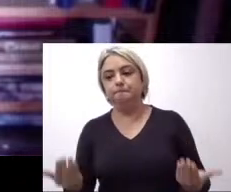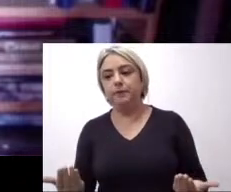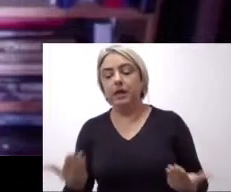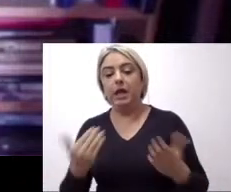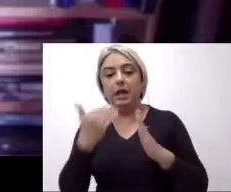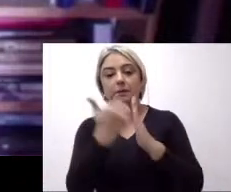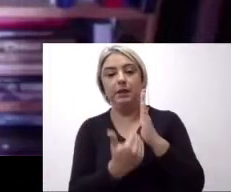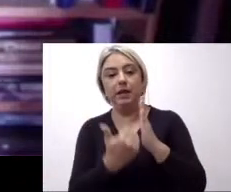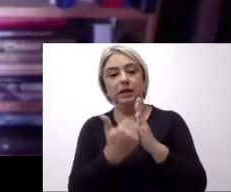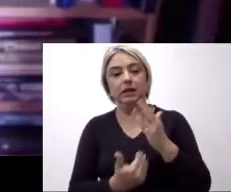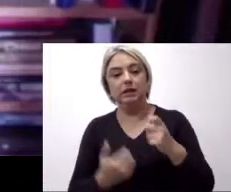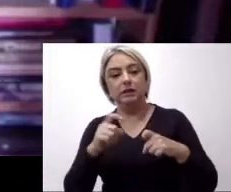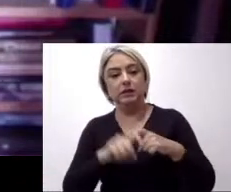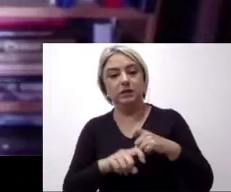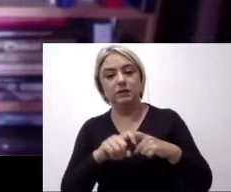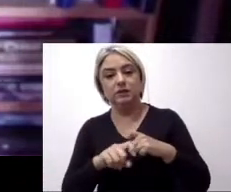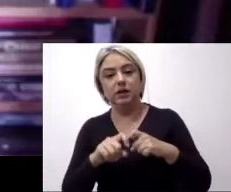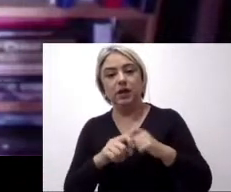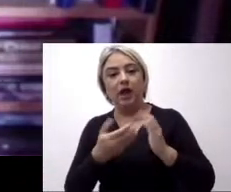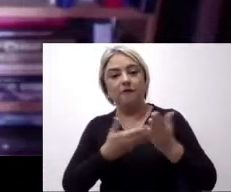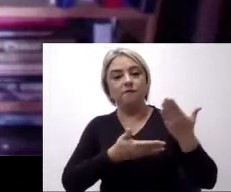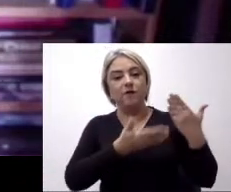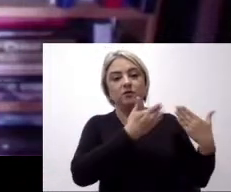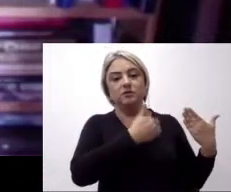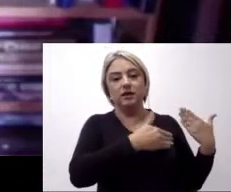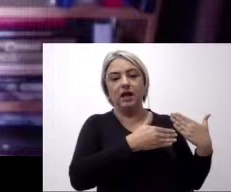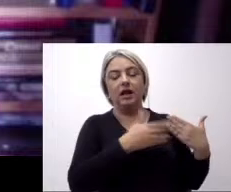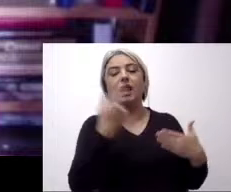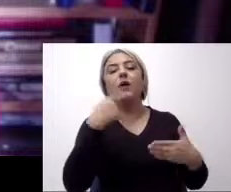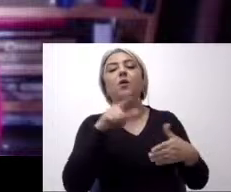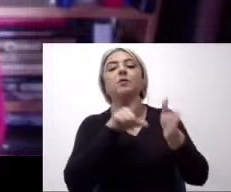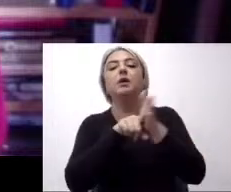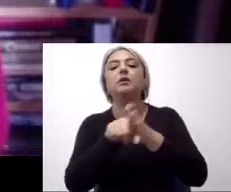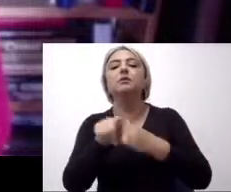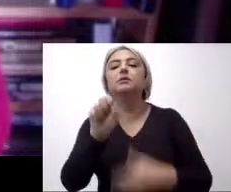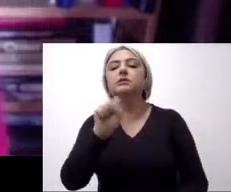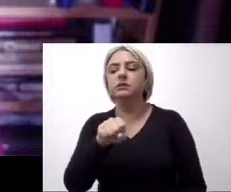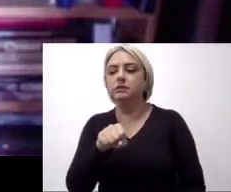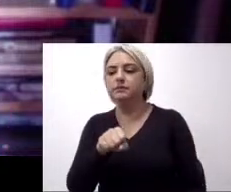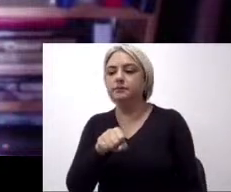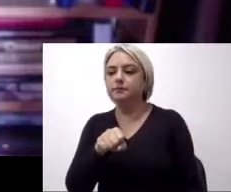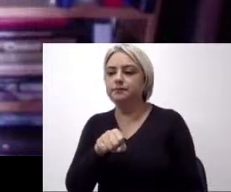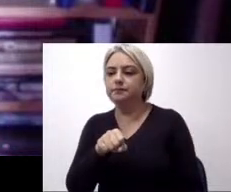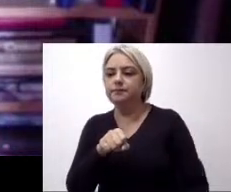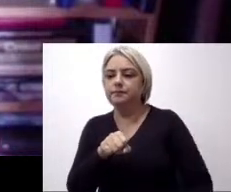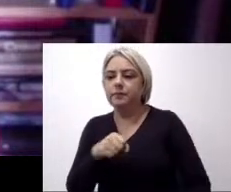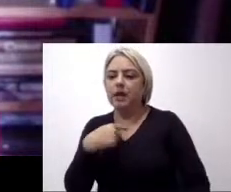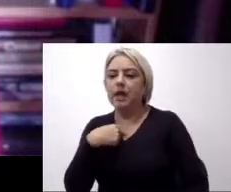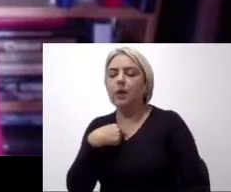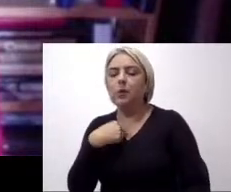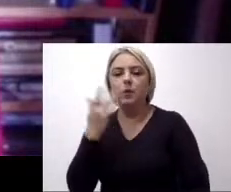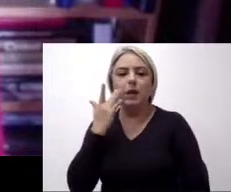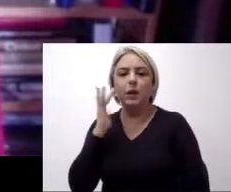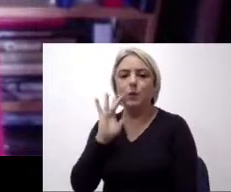the other question was, yes, I haven't read it.